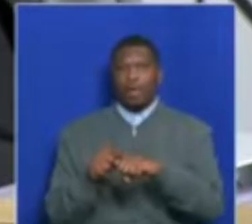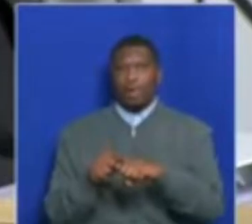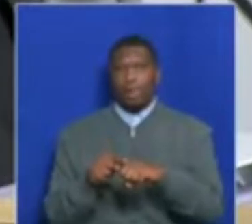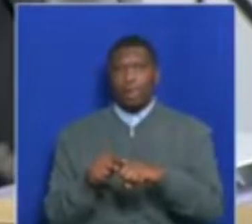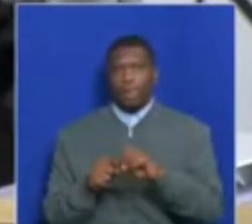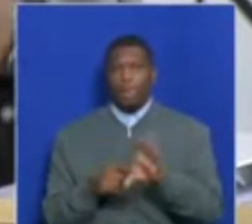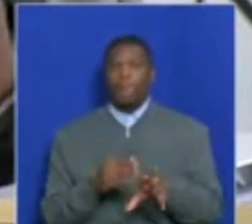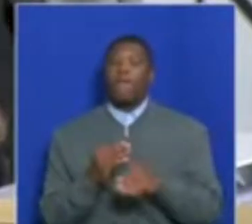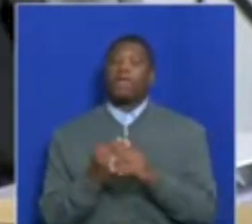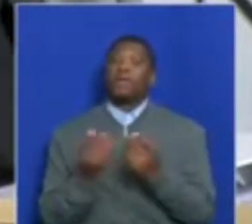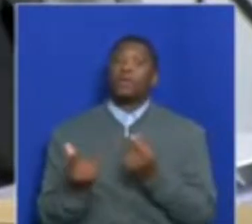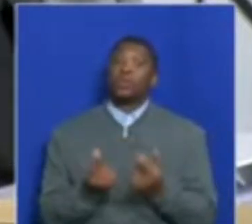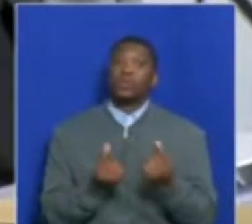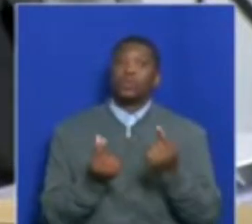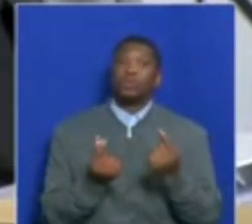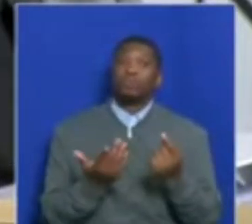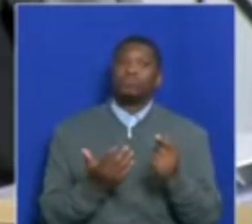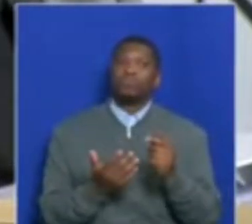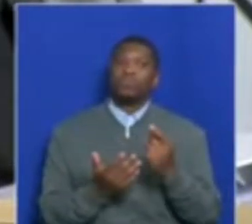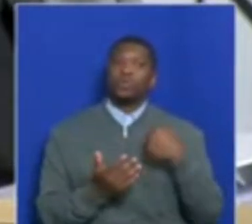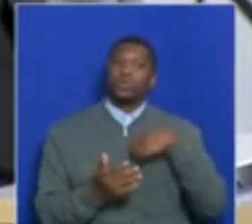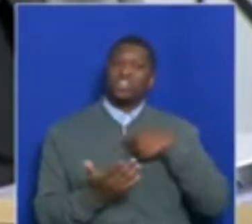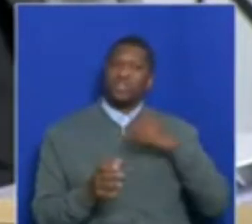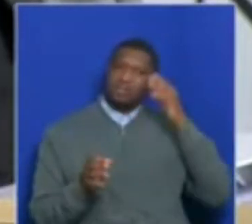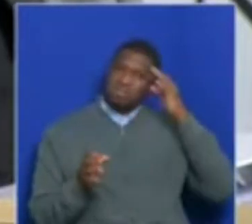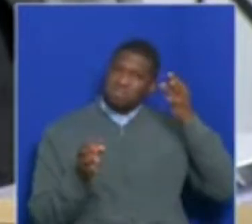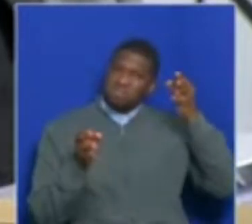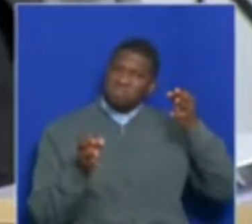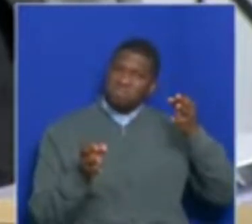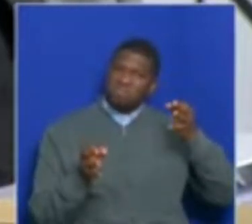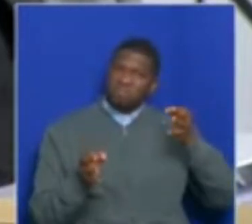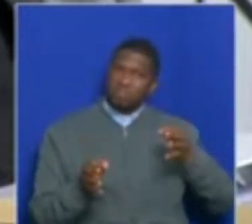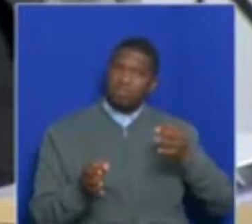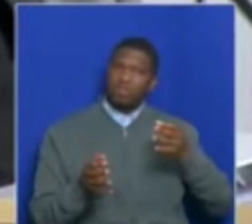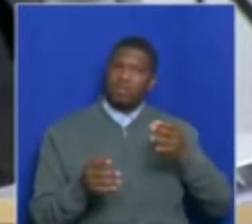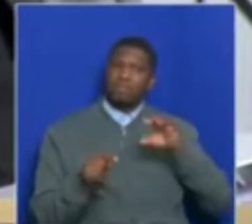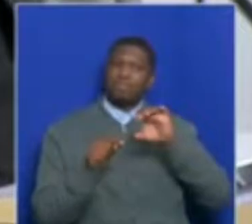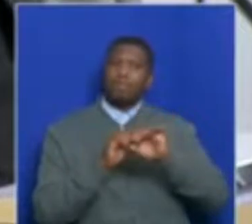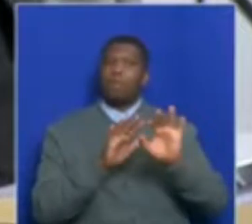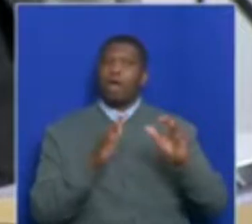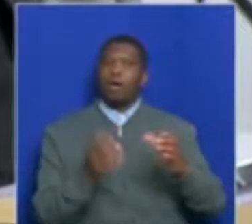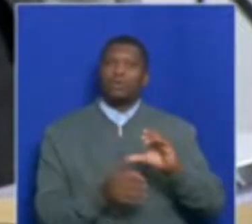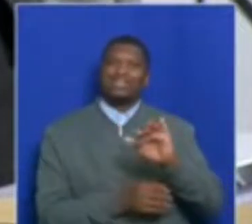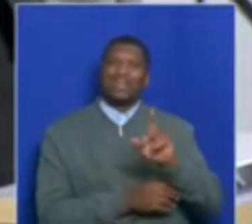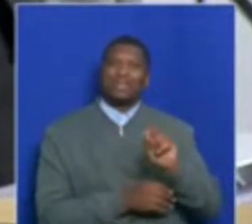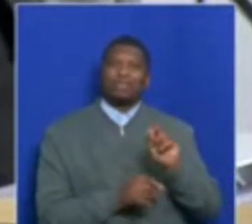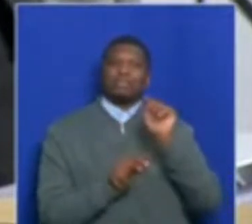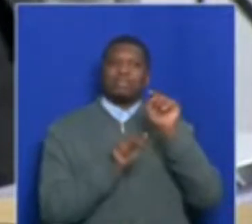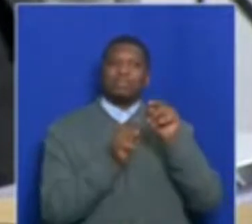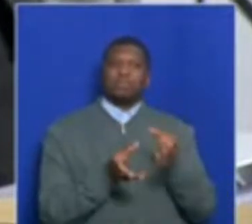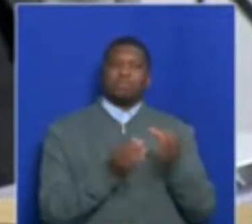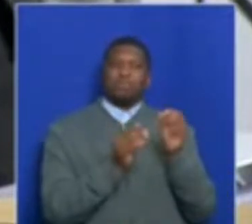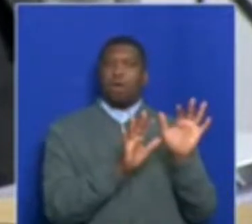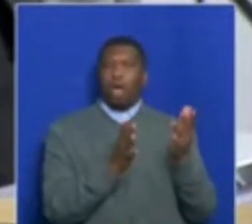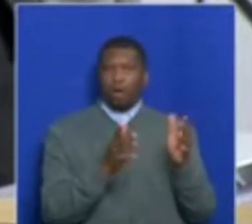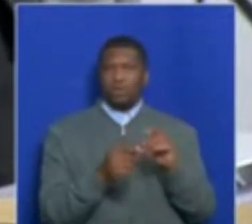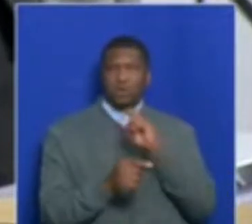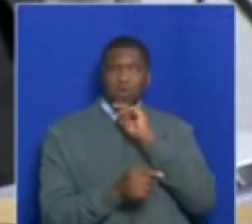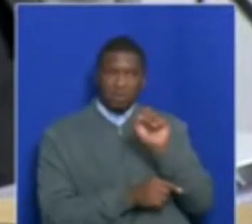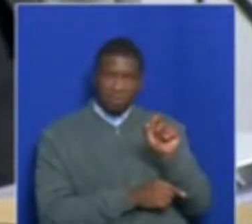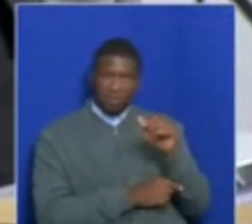a conclusion where possible cash-in transit suspects are, especially crime